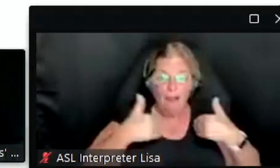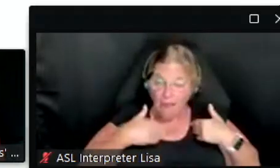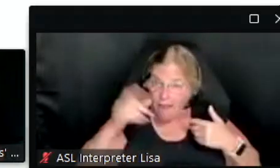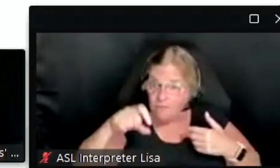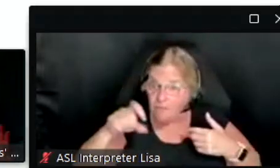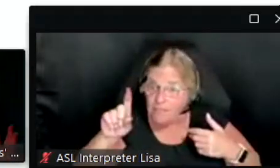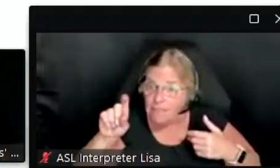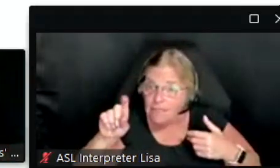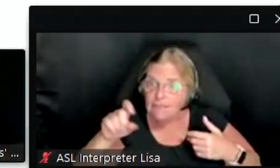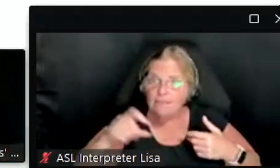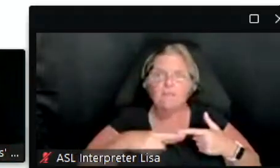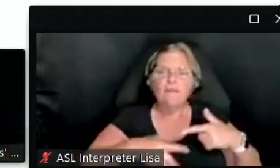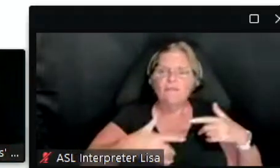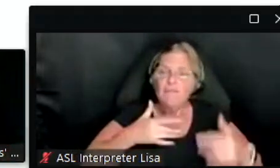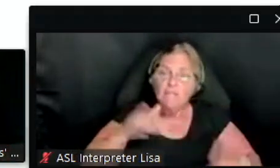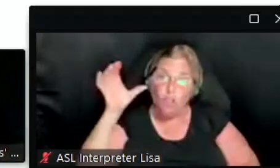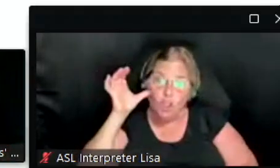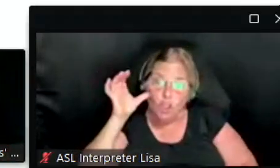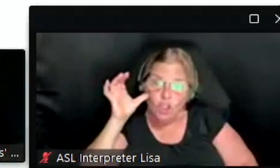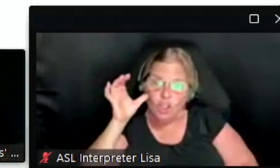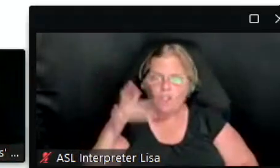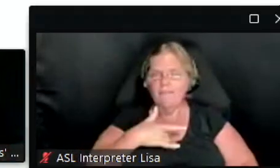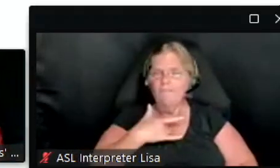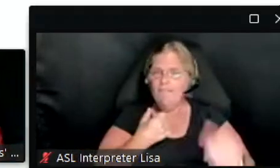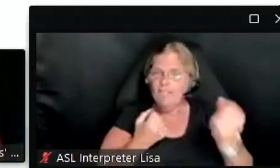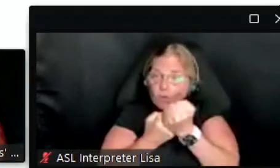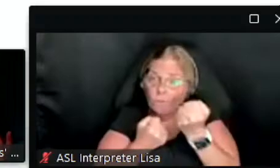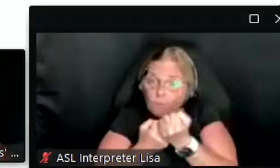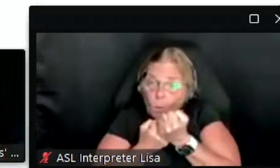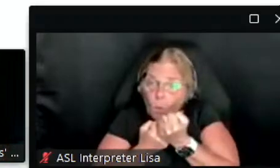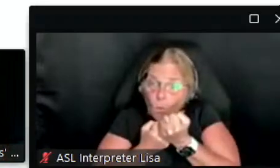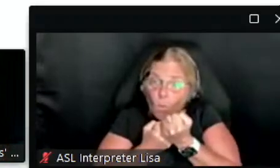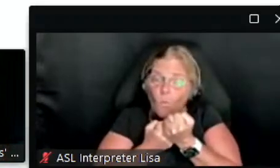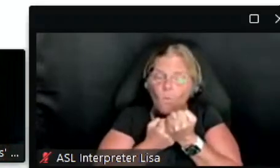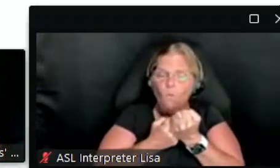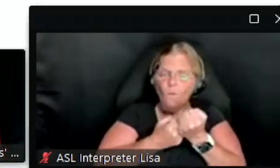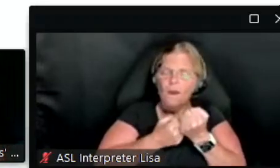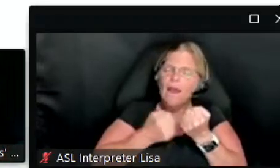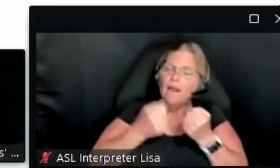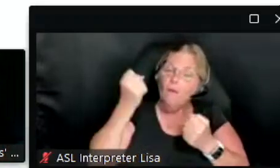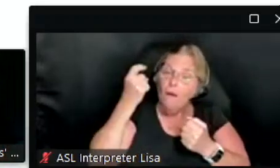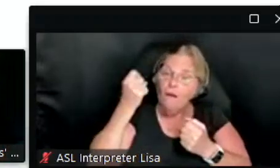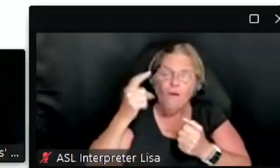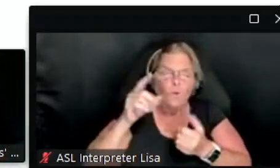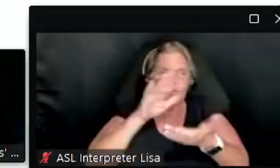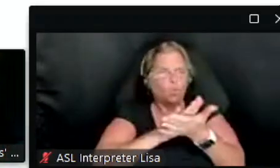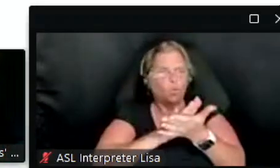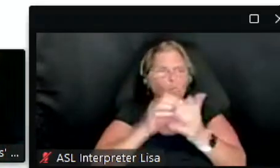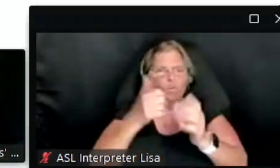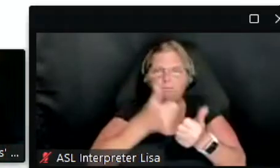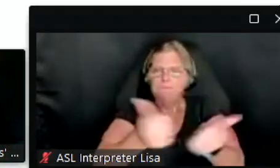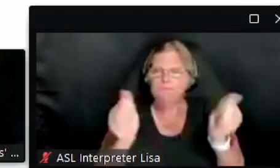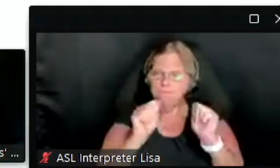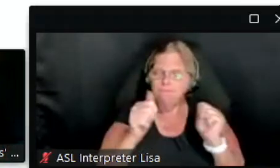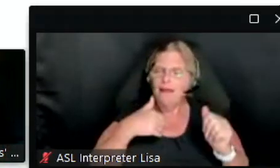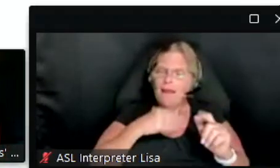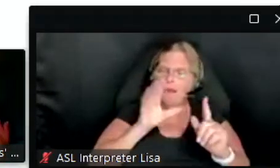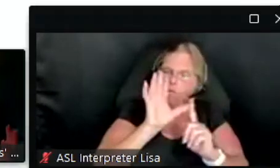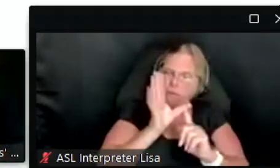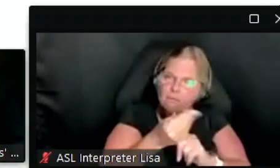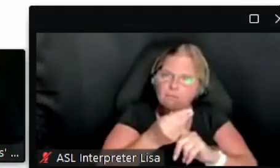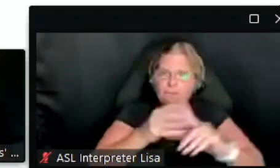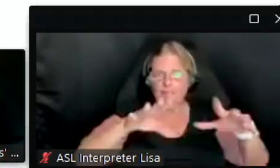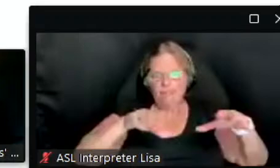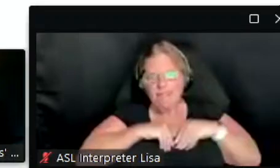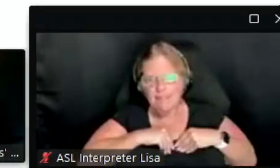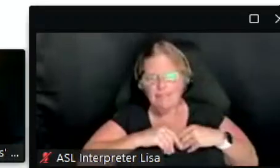feeling heard, feeling really supported, and in a culture at a school, in a culture that is inclusive and accepting of